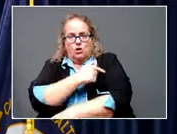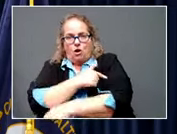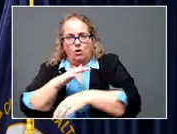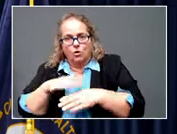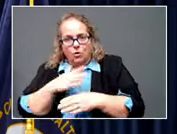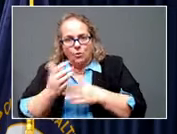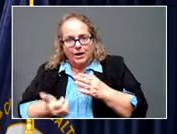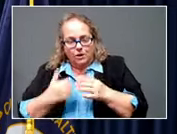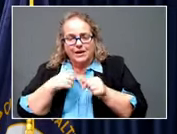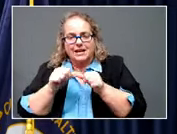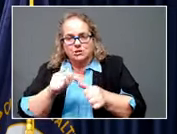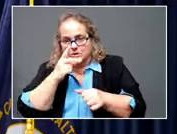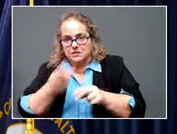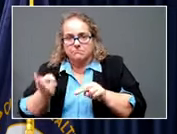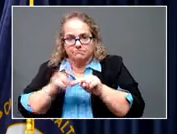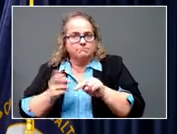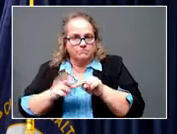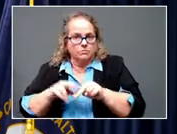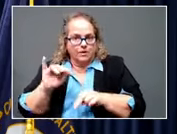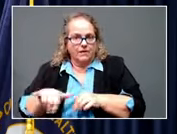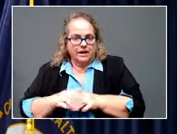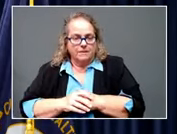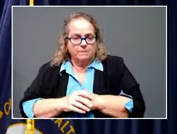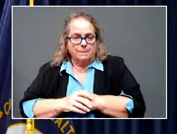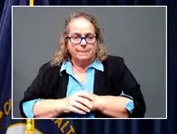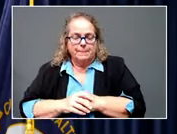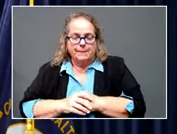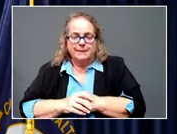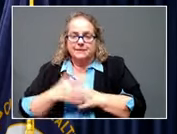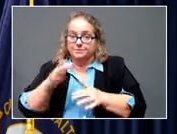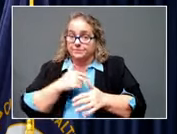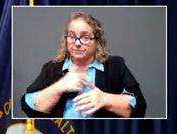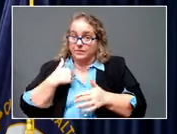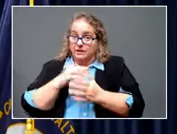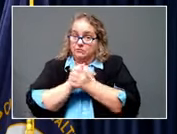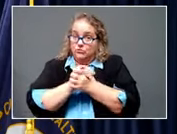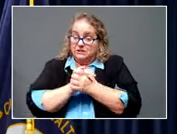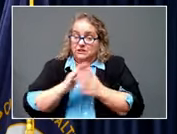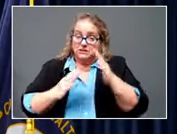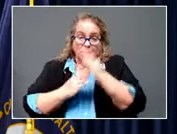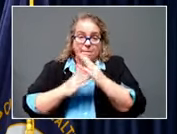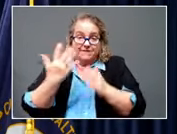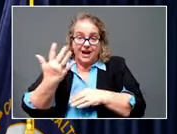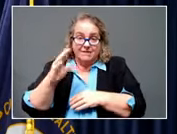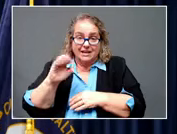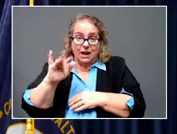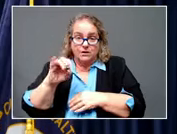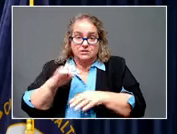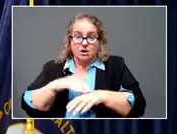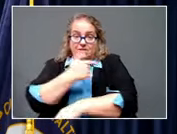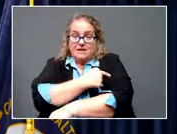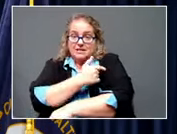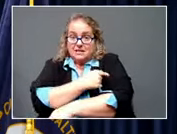that. Let's just congratulate the top five counties in vaccination, at least one shot.